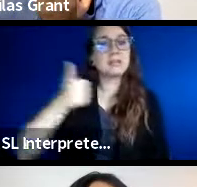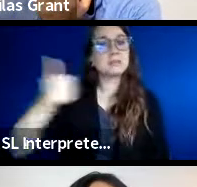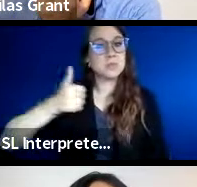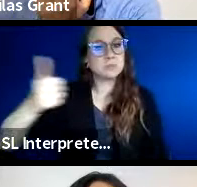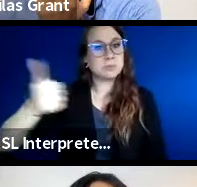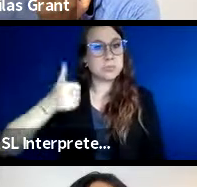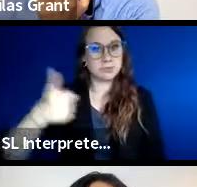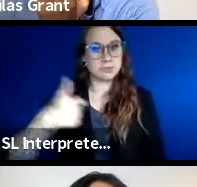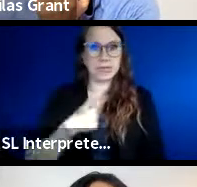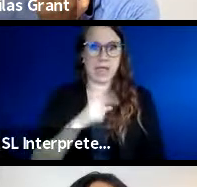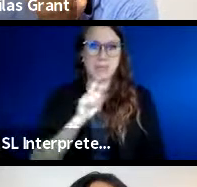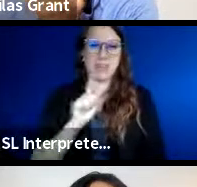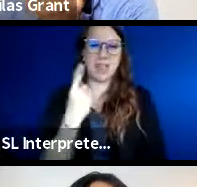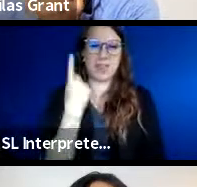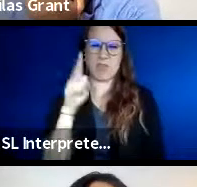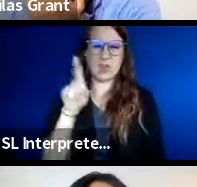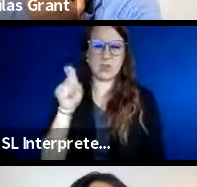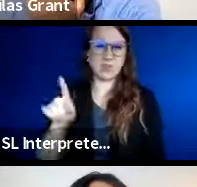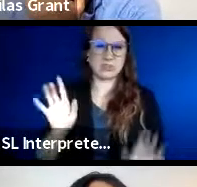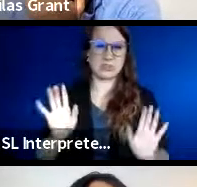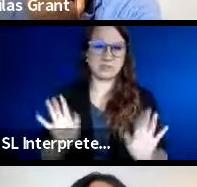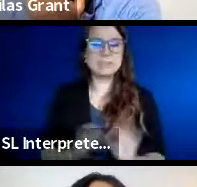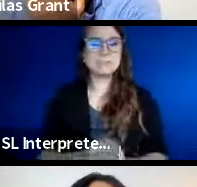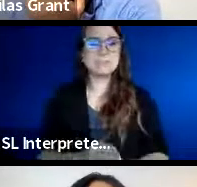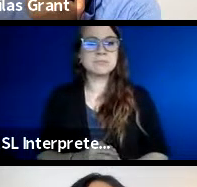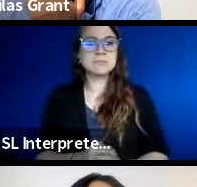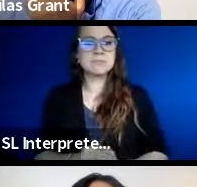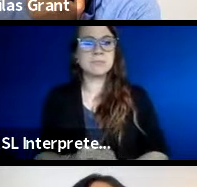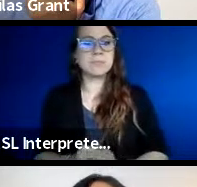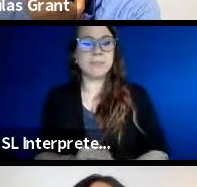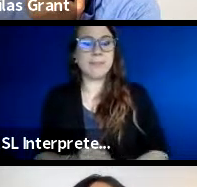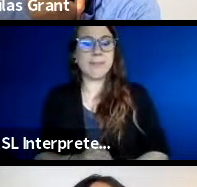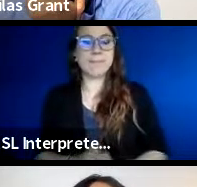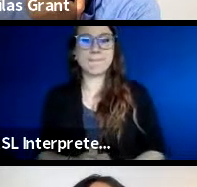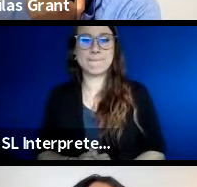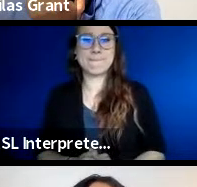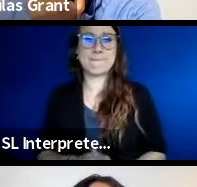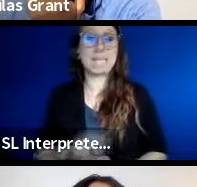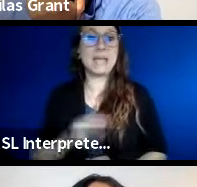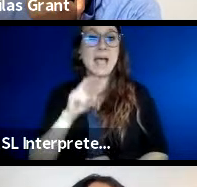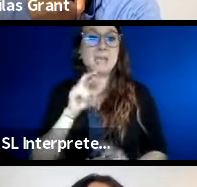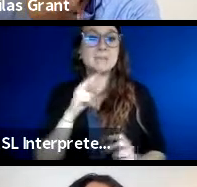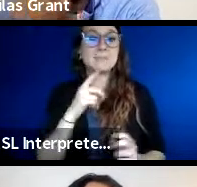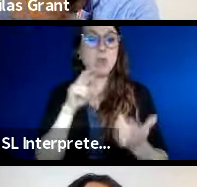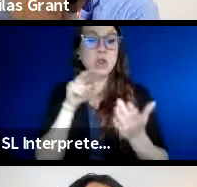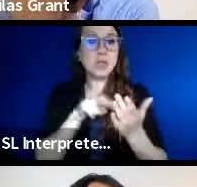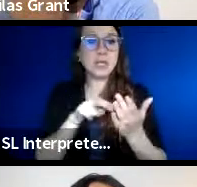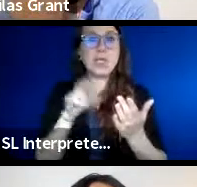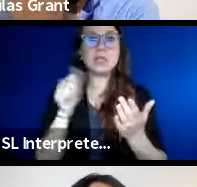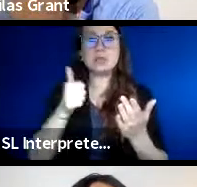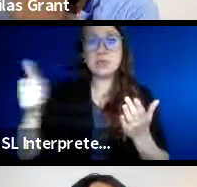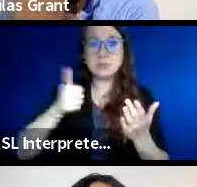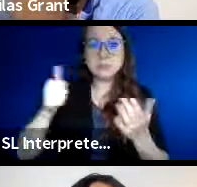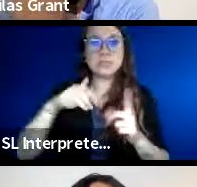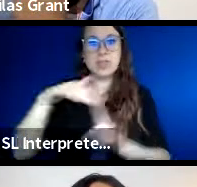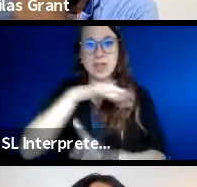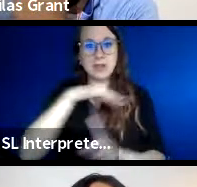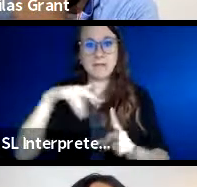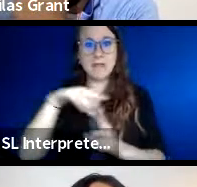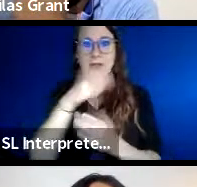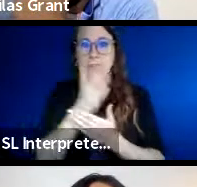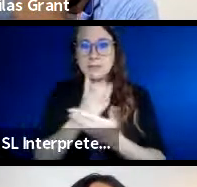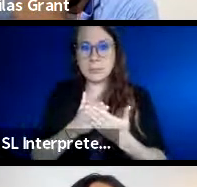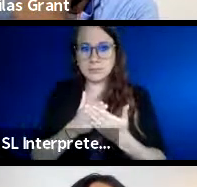And I really just have one question. I am looking at the transportation and environment section right now of